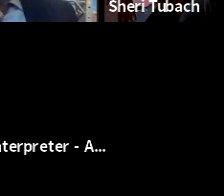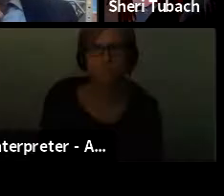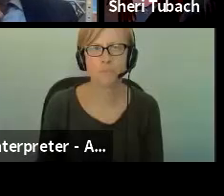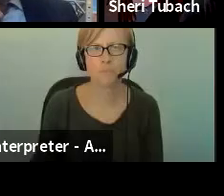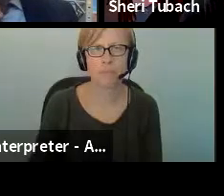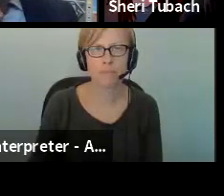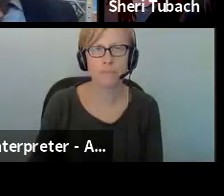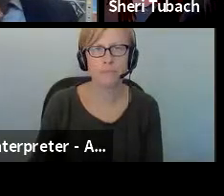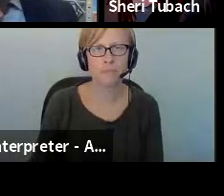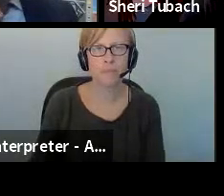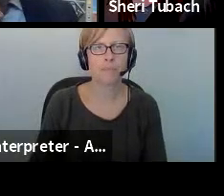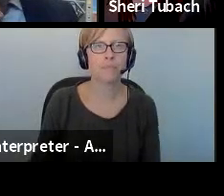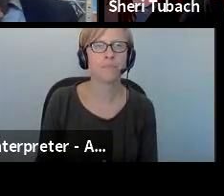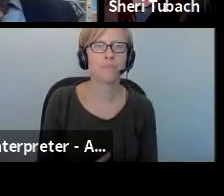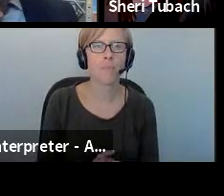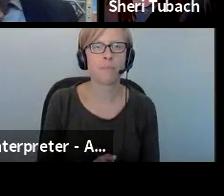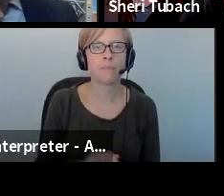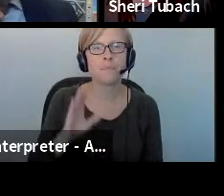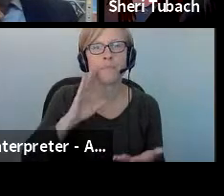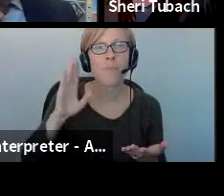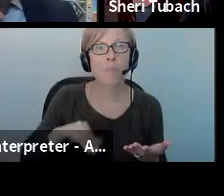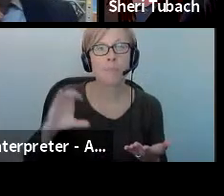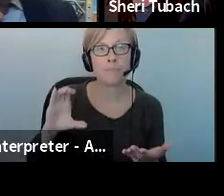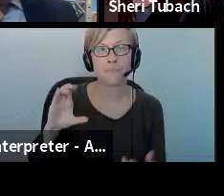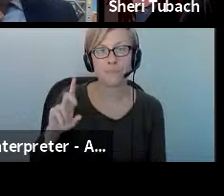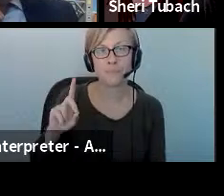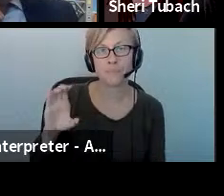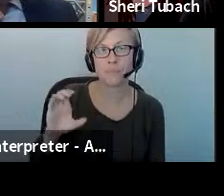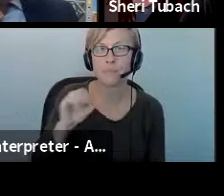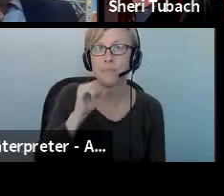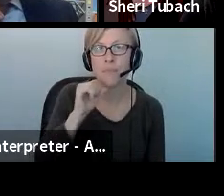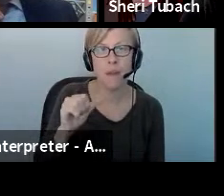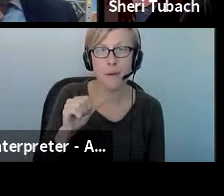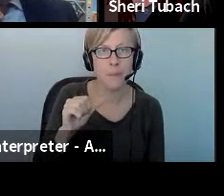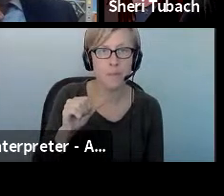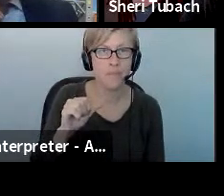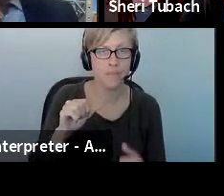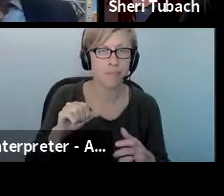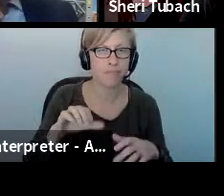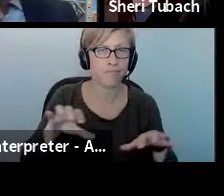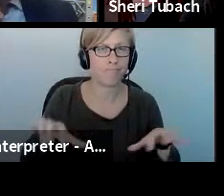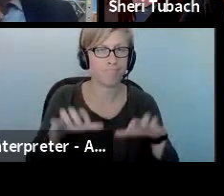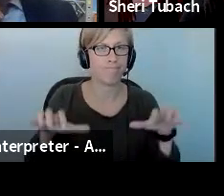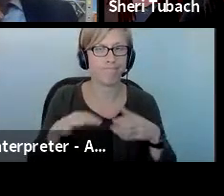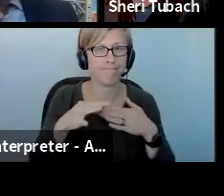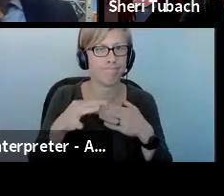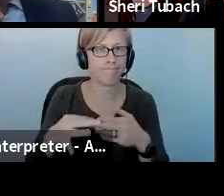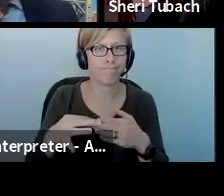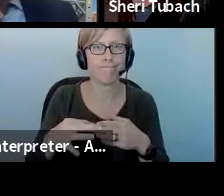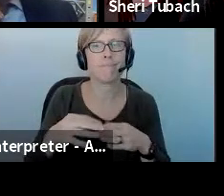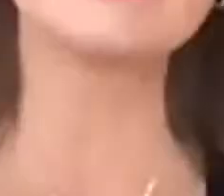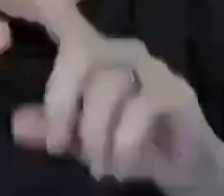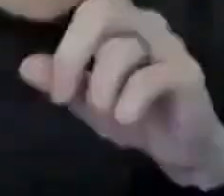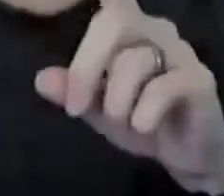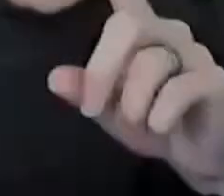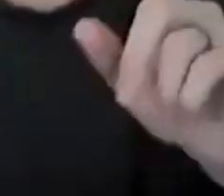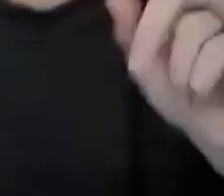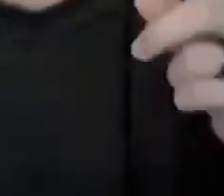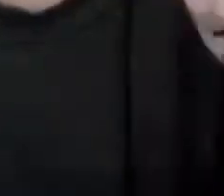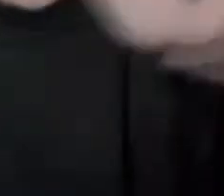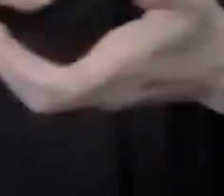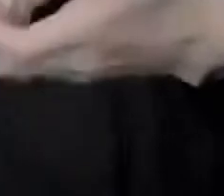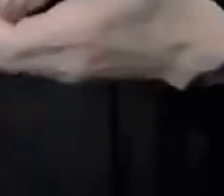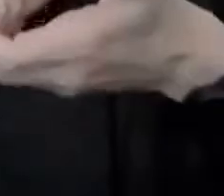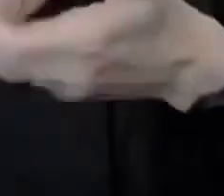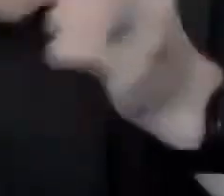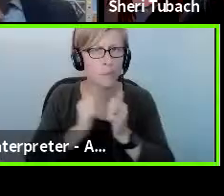is there I know the CDC wasn't taking the lead on this, but was there a collaboration of states doing